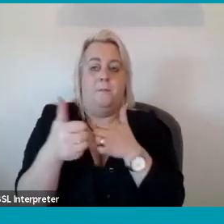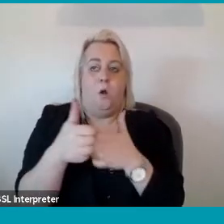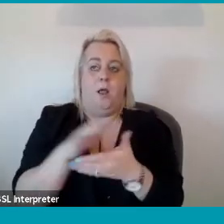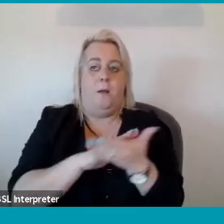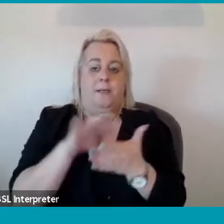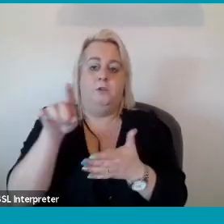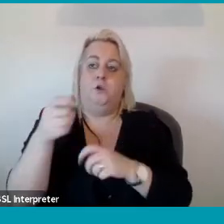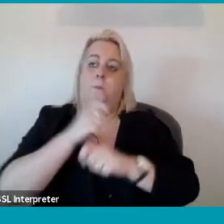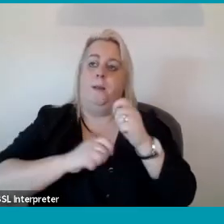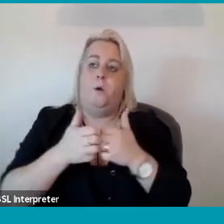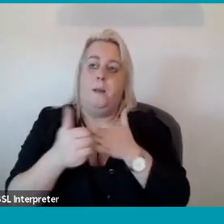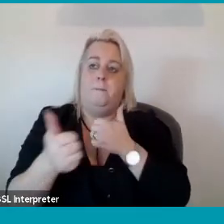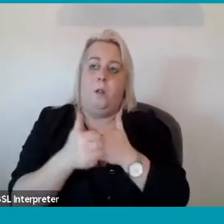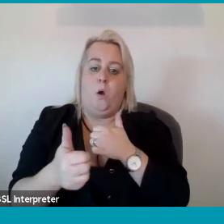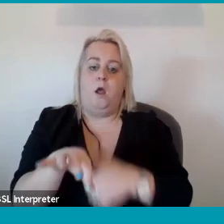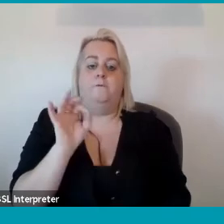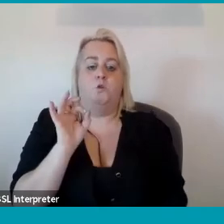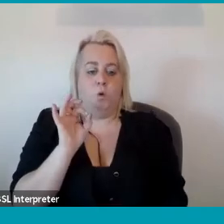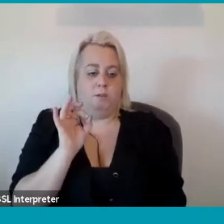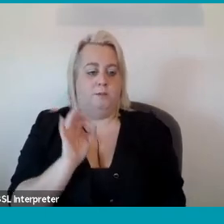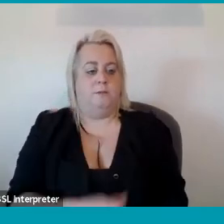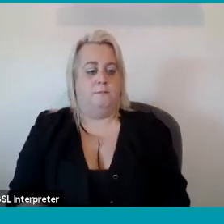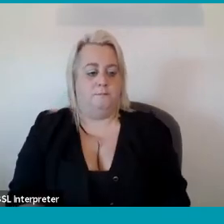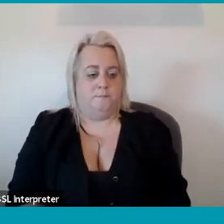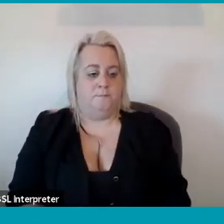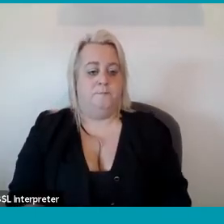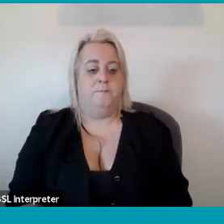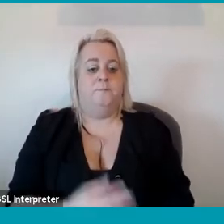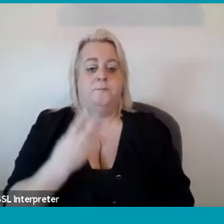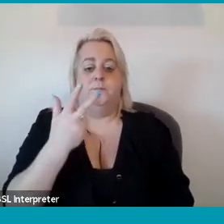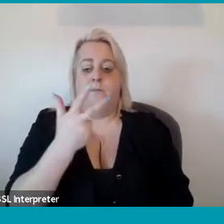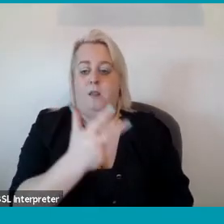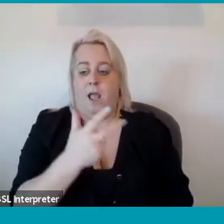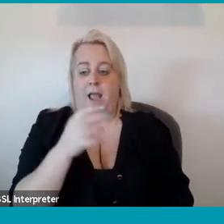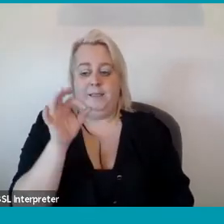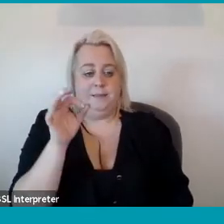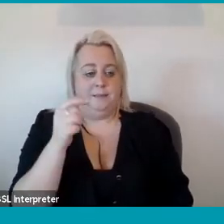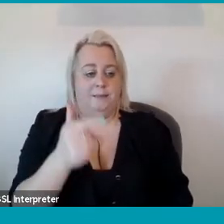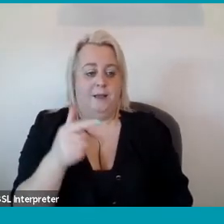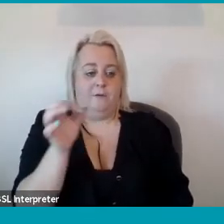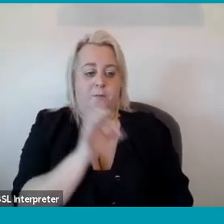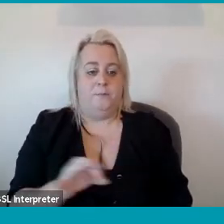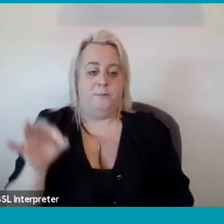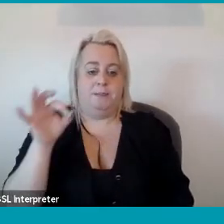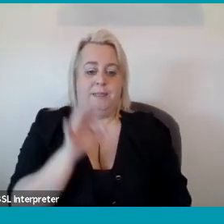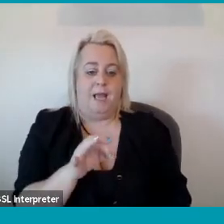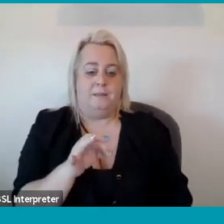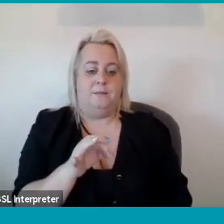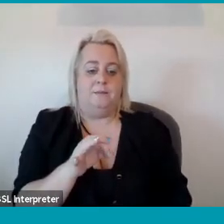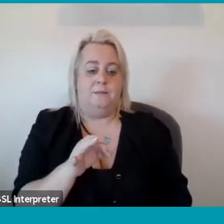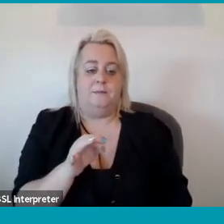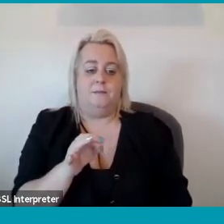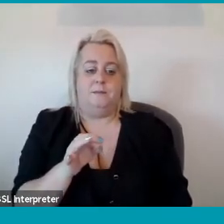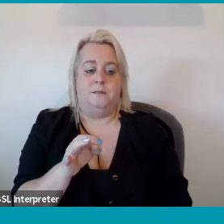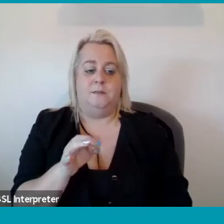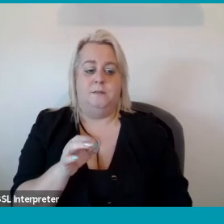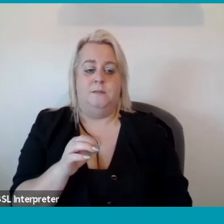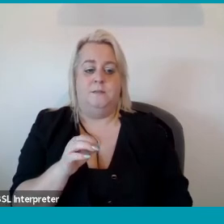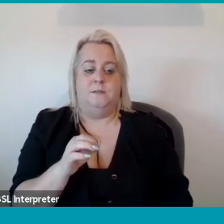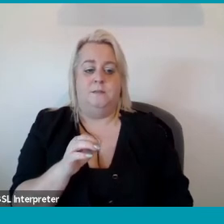that 87% of consumers prefer to patronize companies that employ disabled people. They see it as very much a